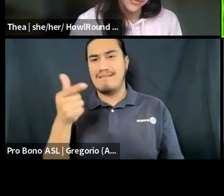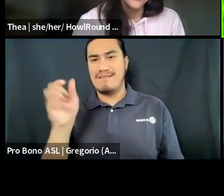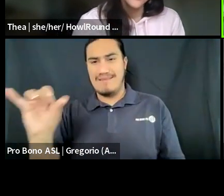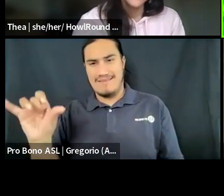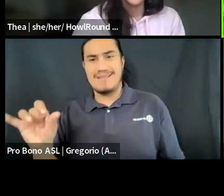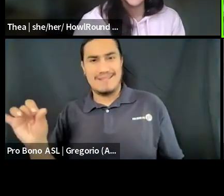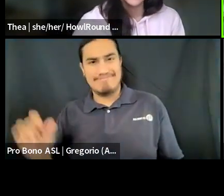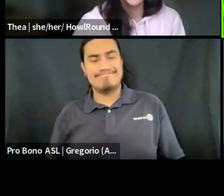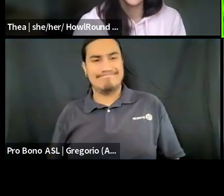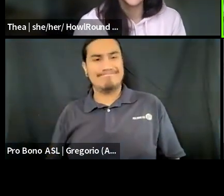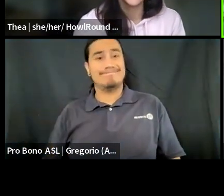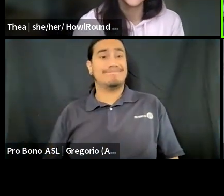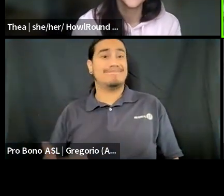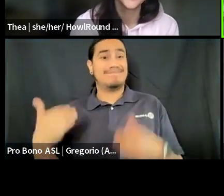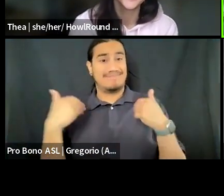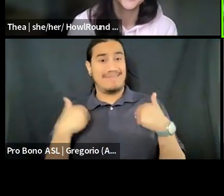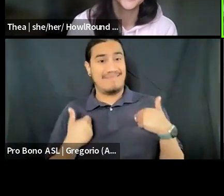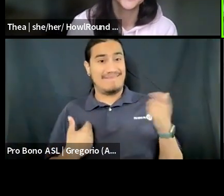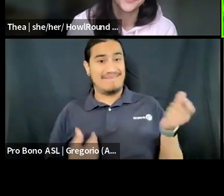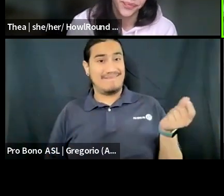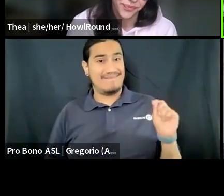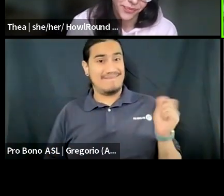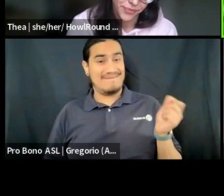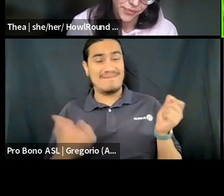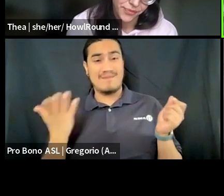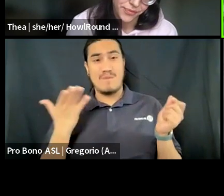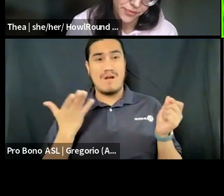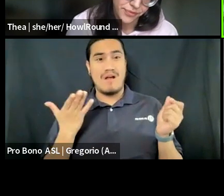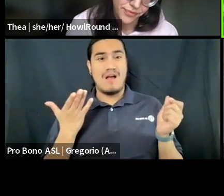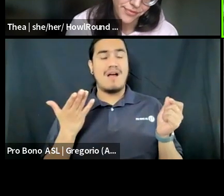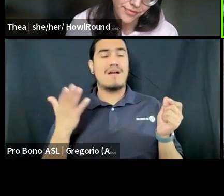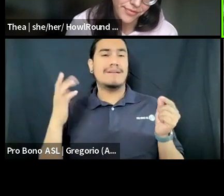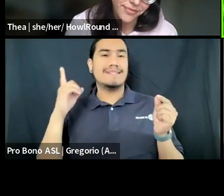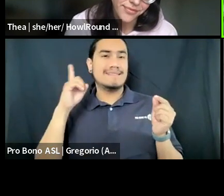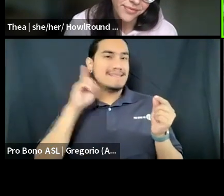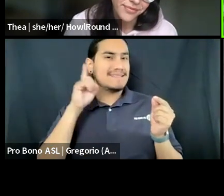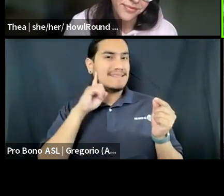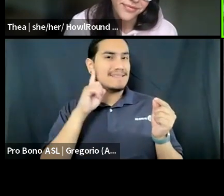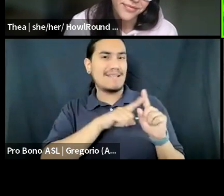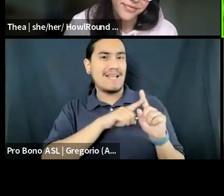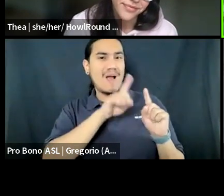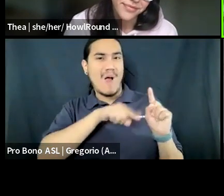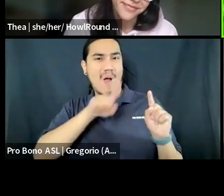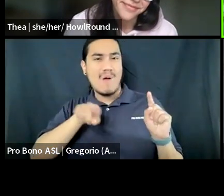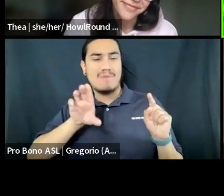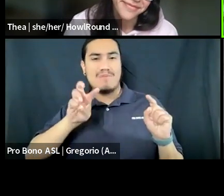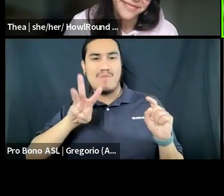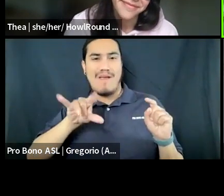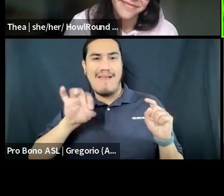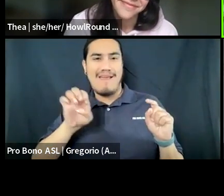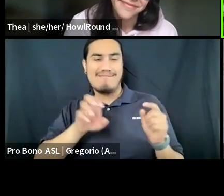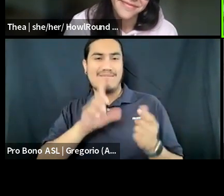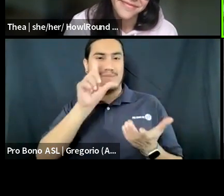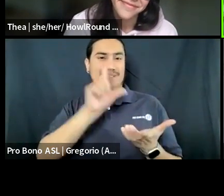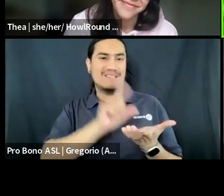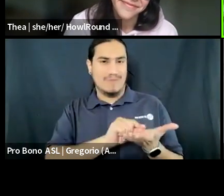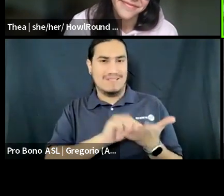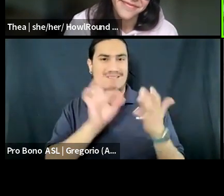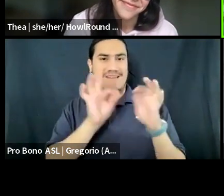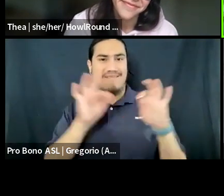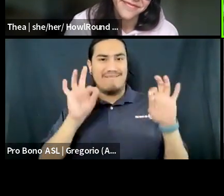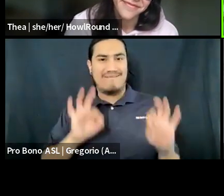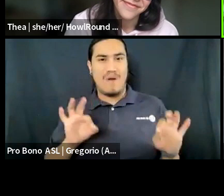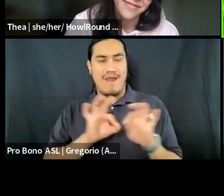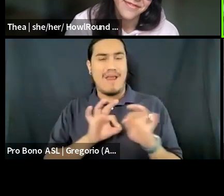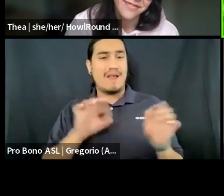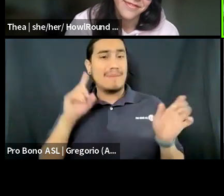I have here a sound wave that was printed out and framed. And it's